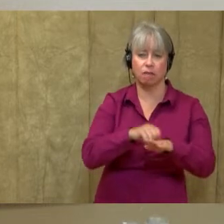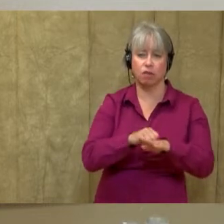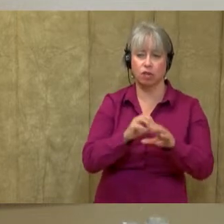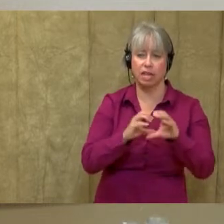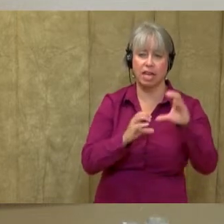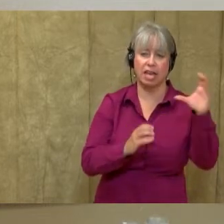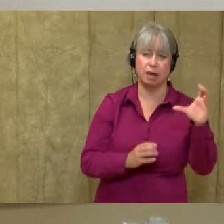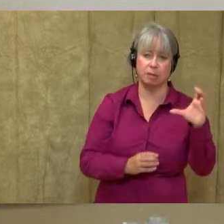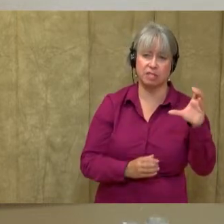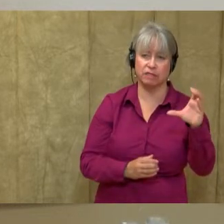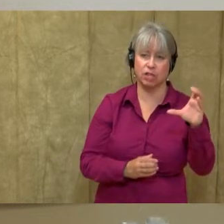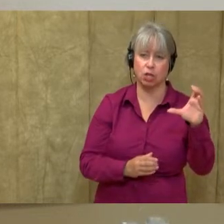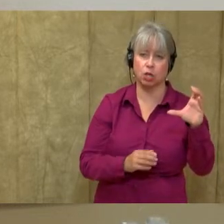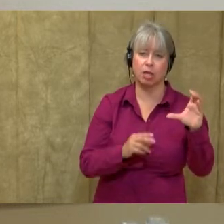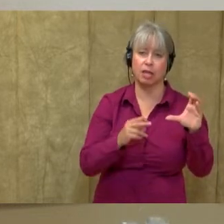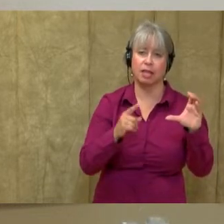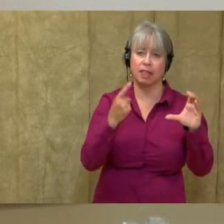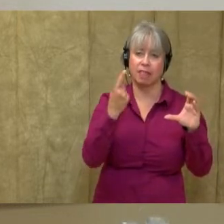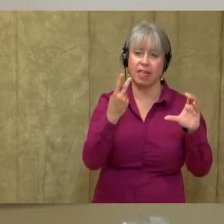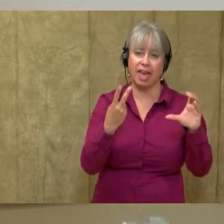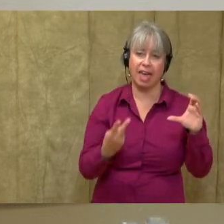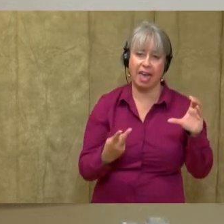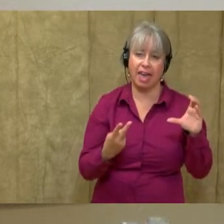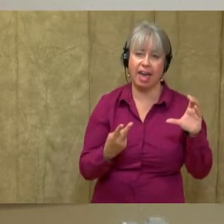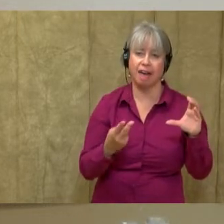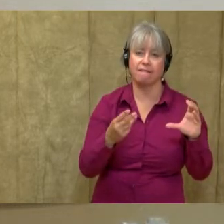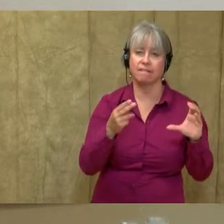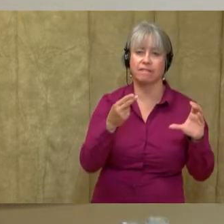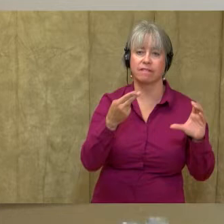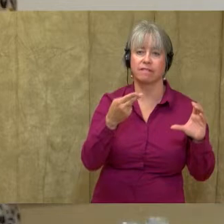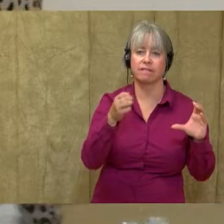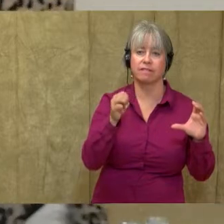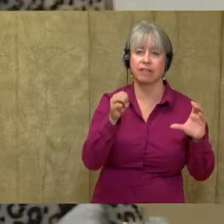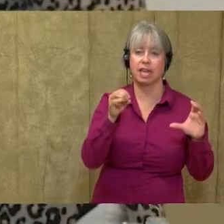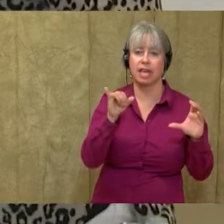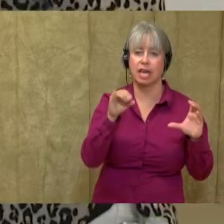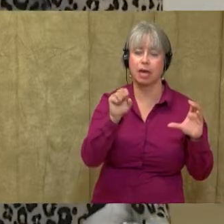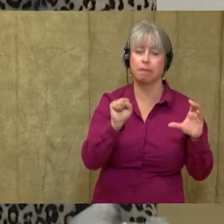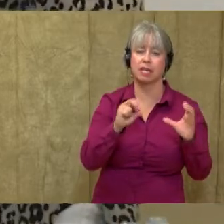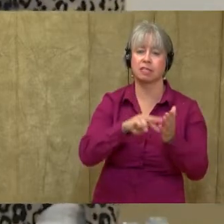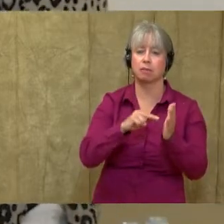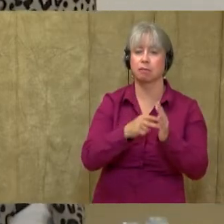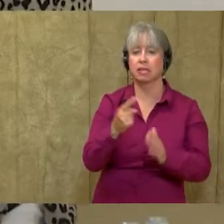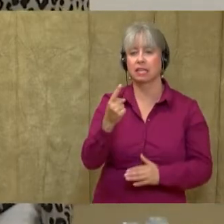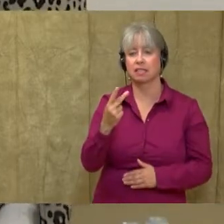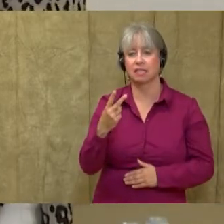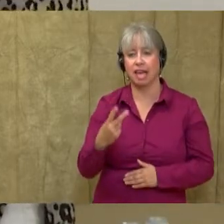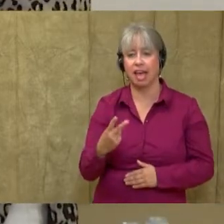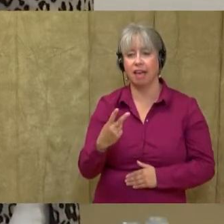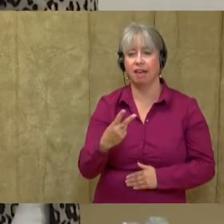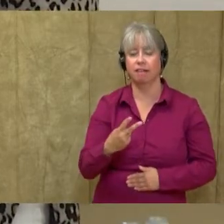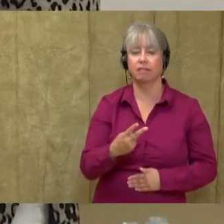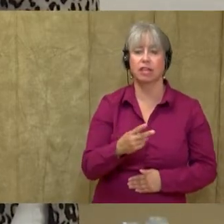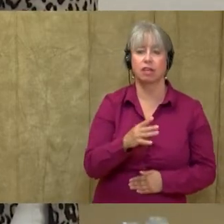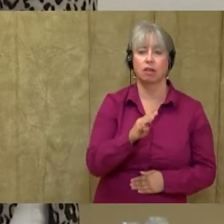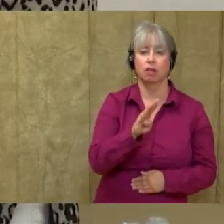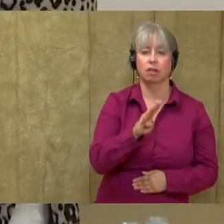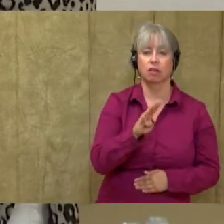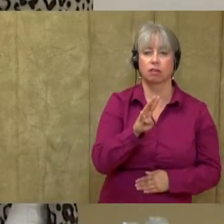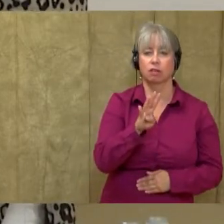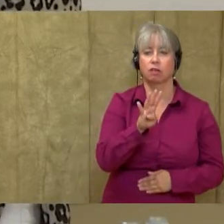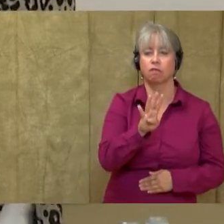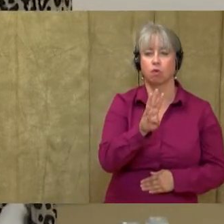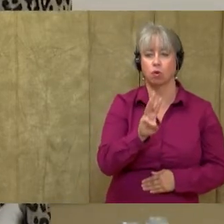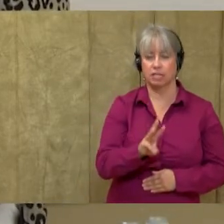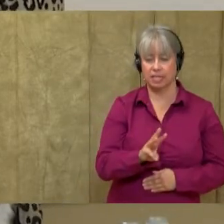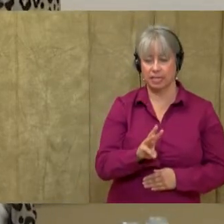half of a sphere here. So I know that 4/3 can be reduced,